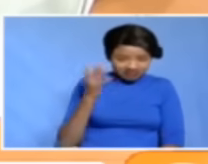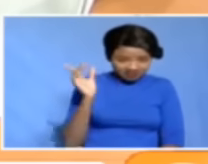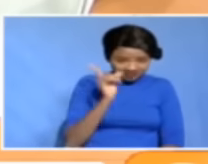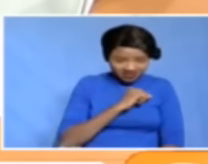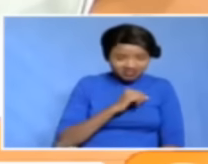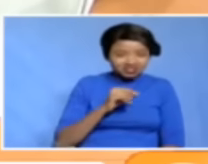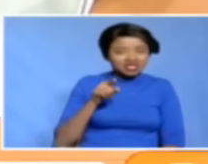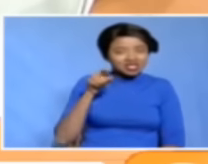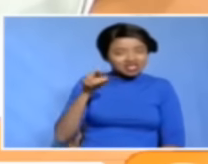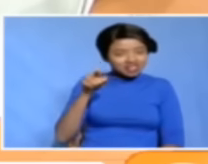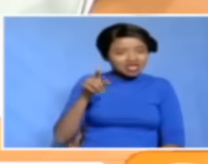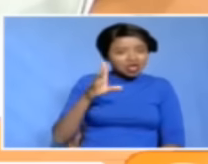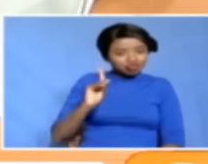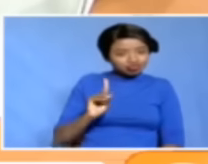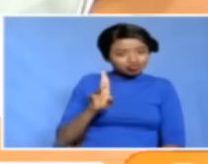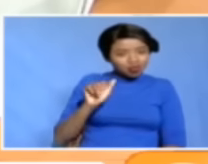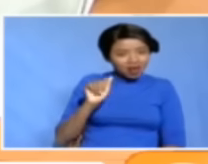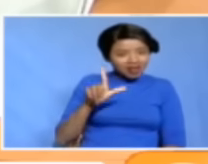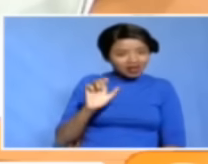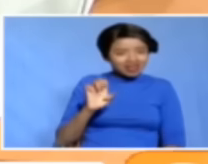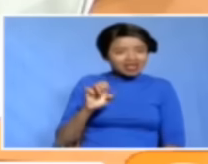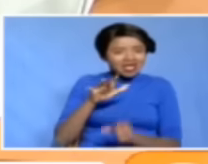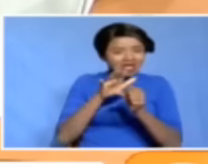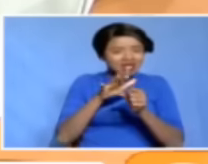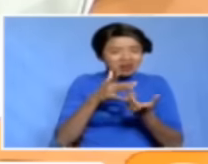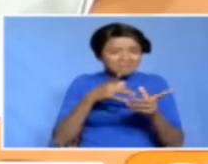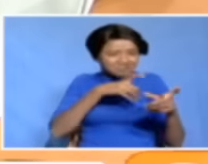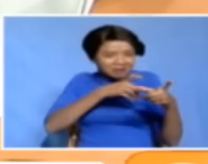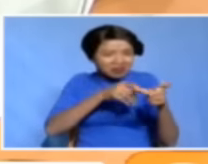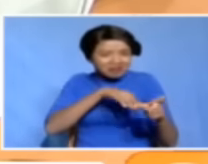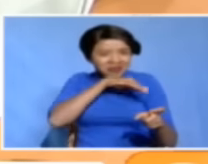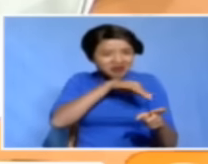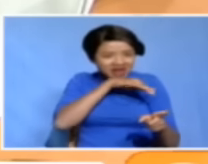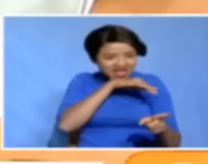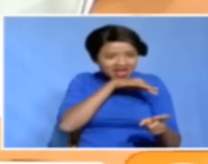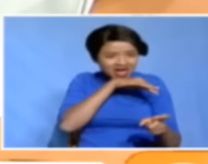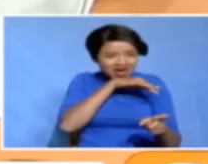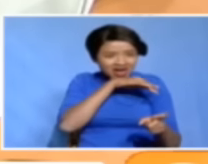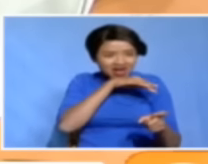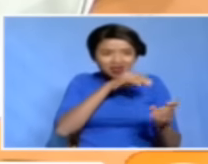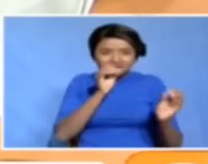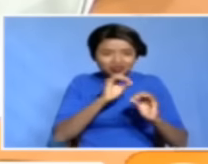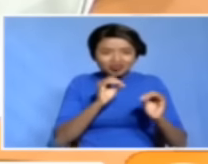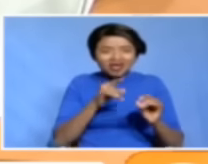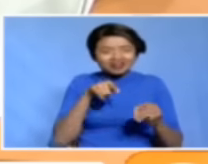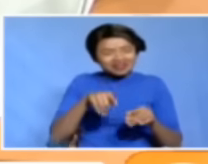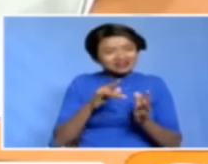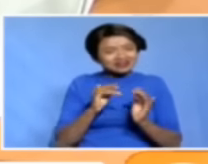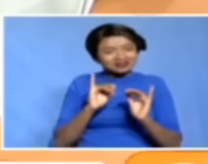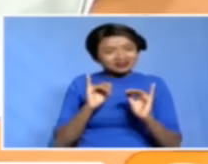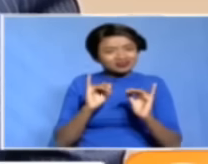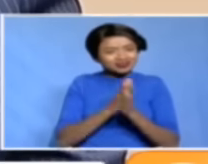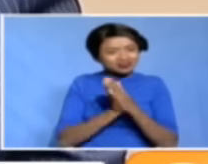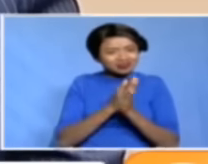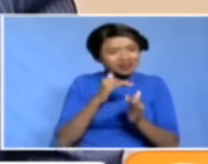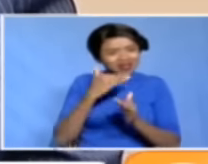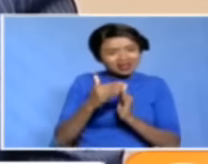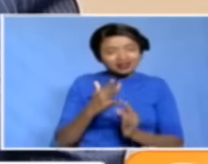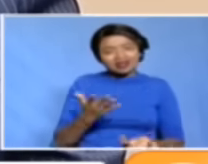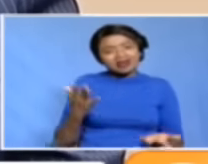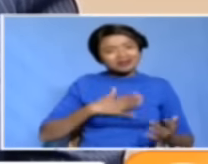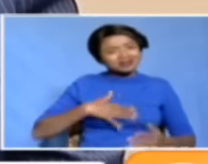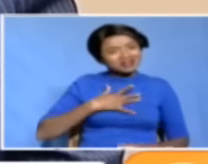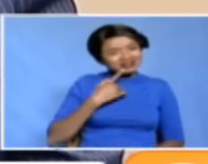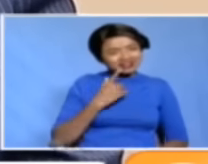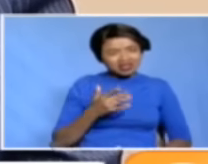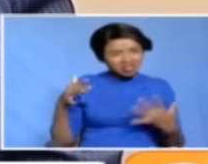not spoken in bad light about Honorable Raila Odinga, and the show is ending, almost ending. Kindly tell Kenyans. No, you know, he's